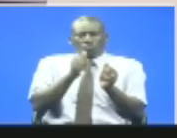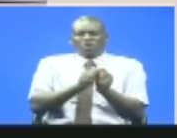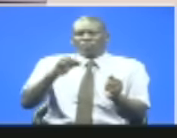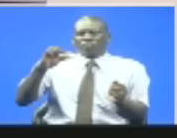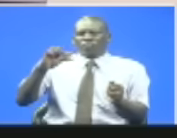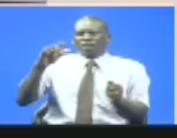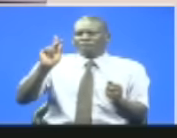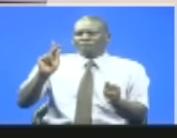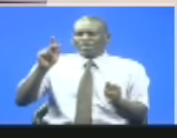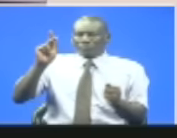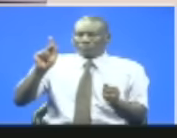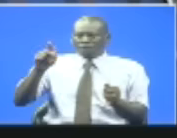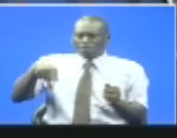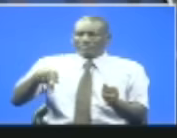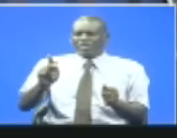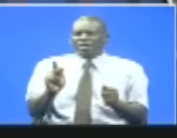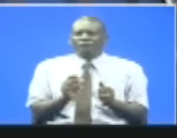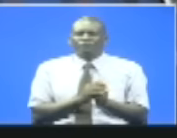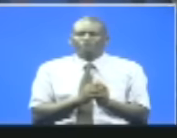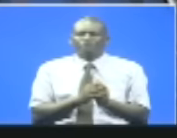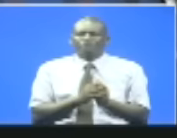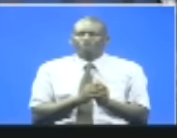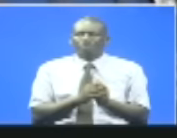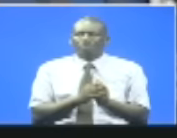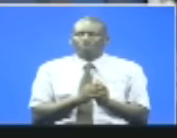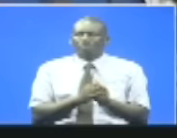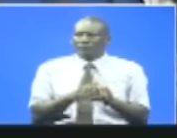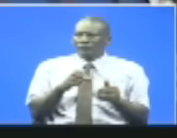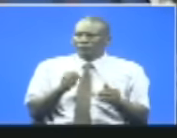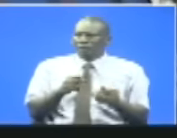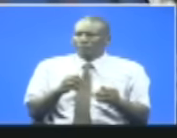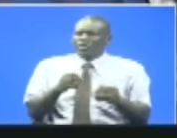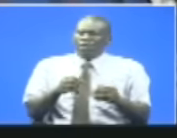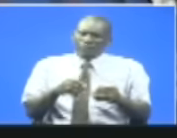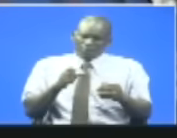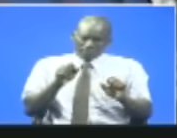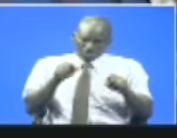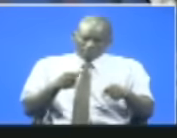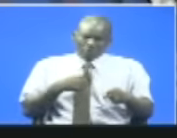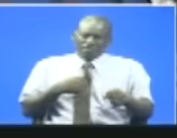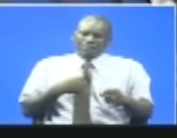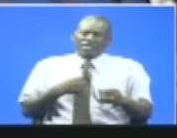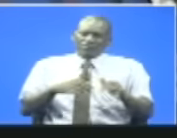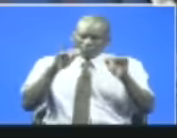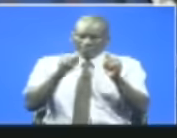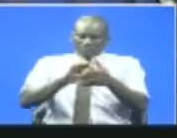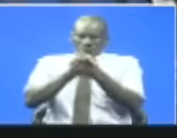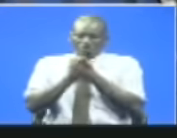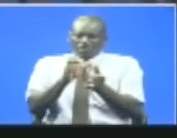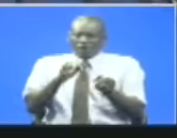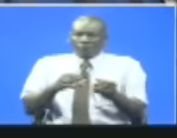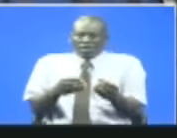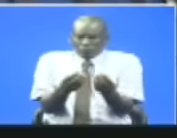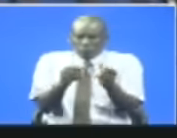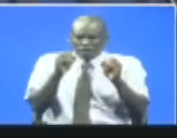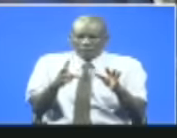candidate, I should say, Peter Kenneth. Ndakofia Jubilee nikikosa solution. Yes, I have a right. It is my democratic right kuhama kwa chama